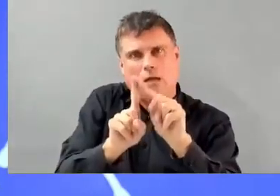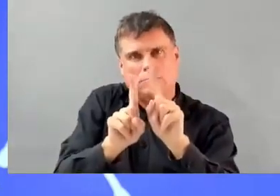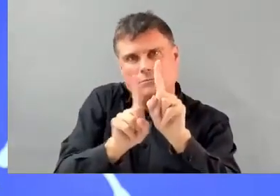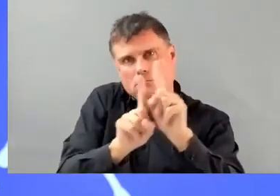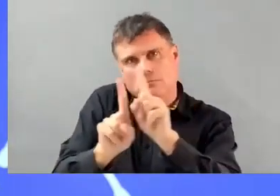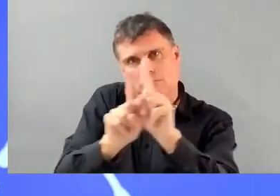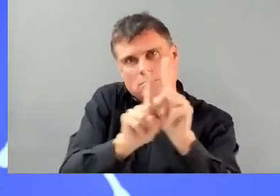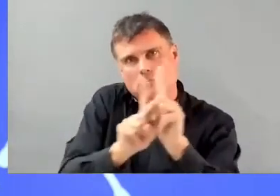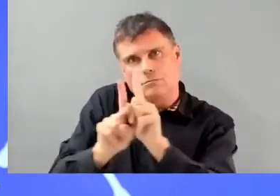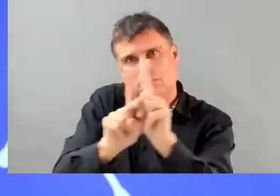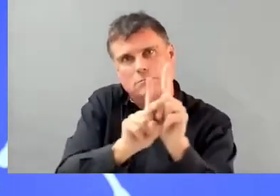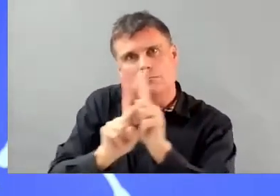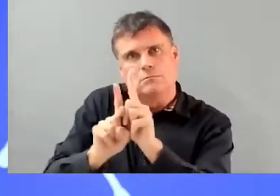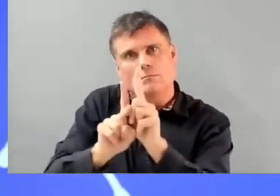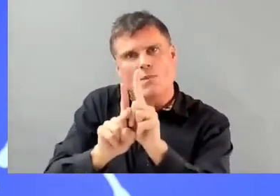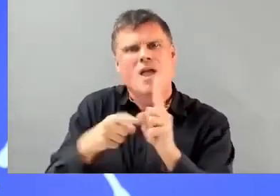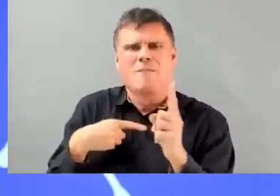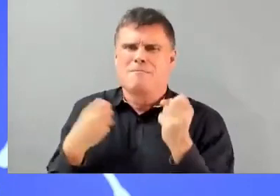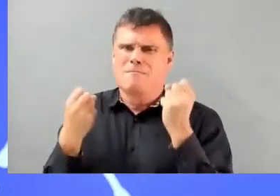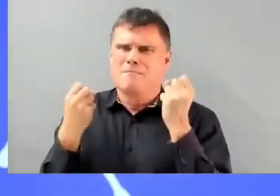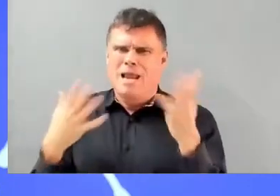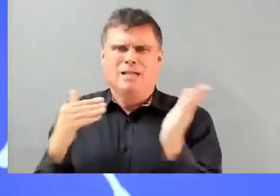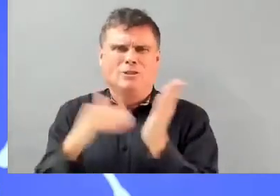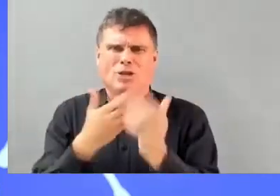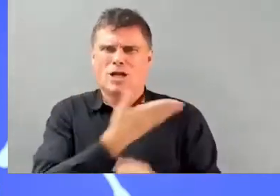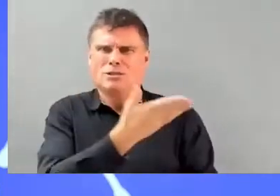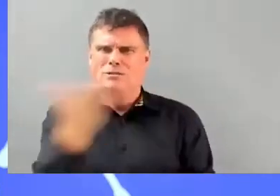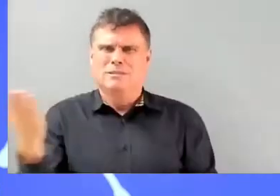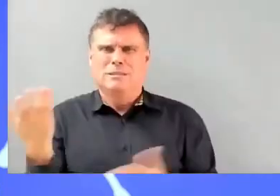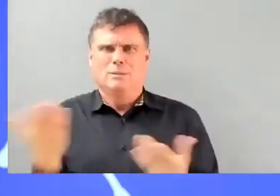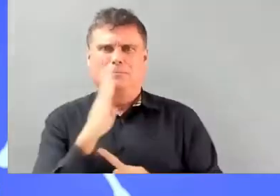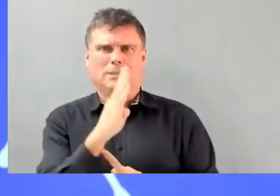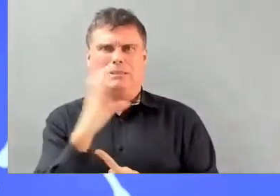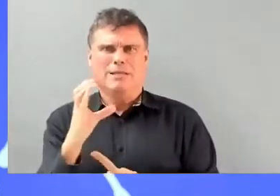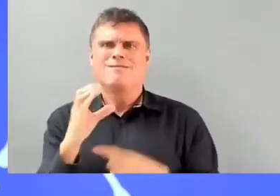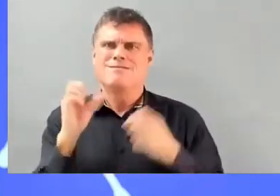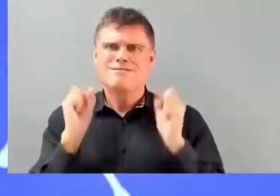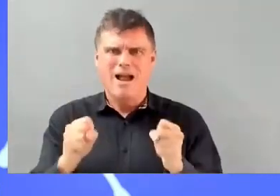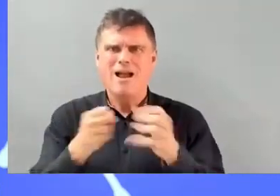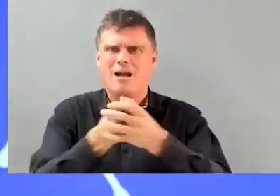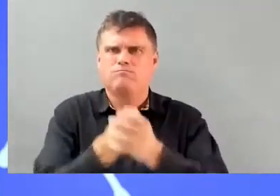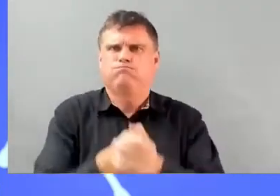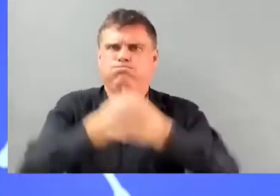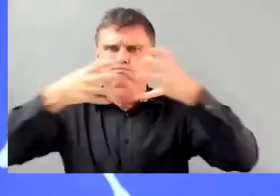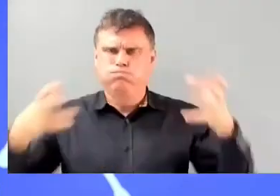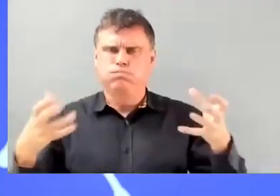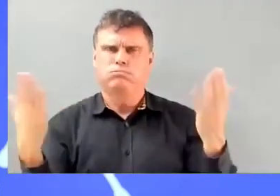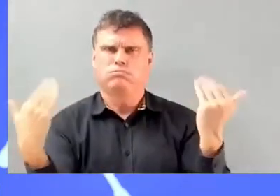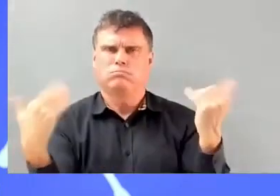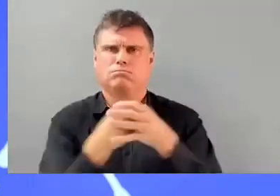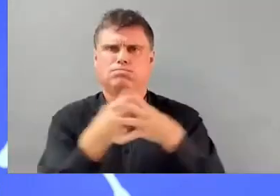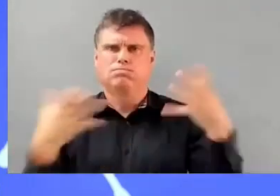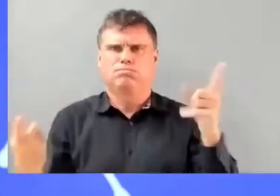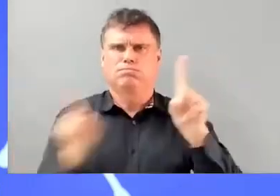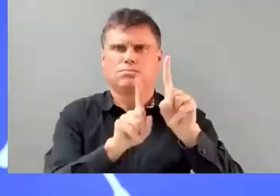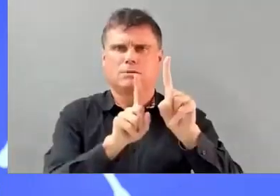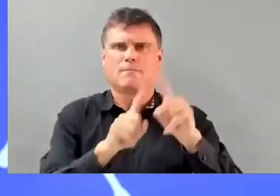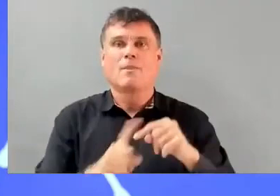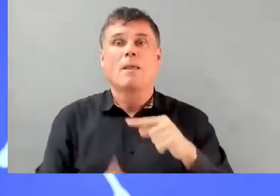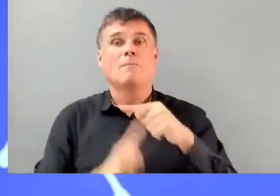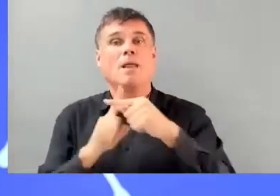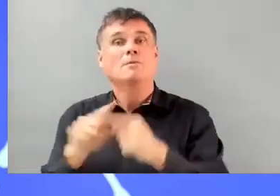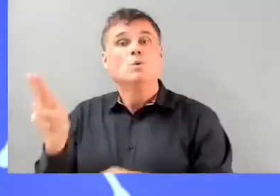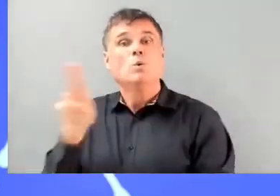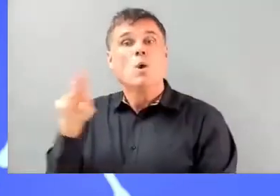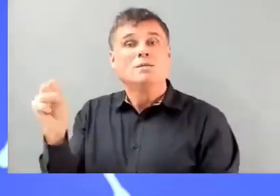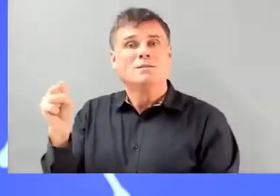of an associate physician. That gives us an opportunity there. And then we also believe by reducing the barriers to U.S. trained doctors and doctors from other countries,